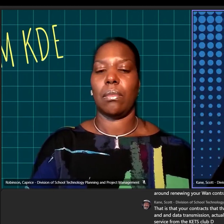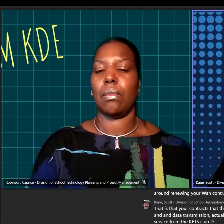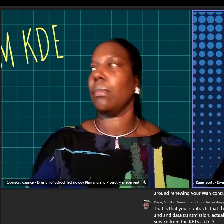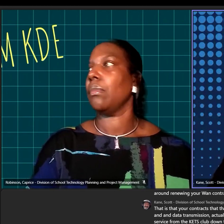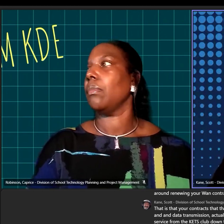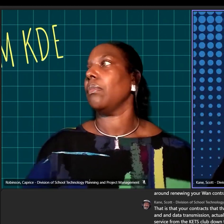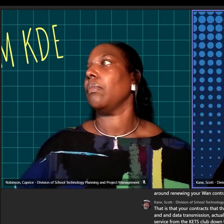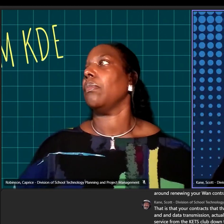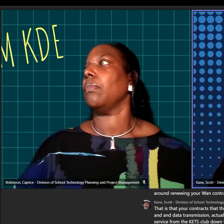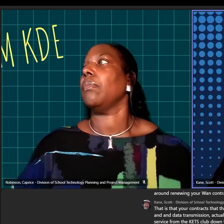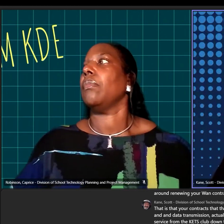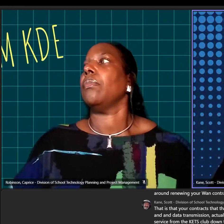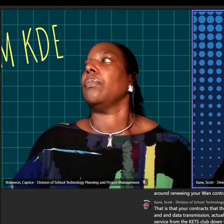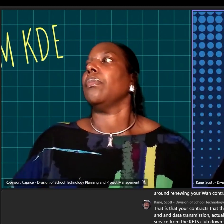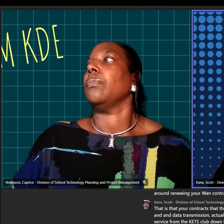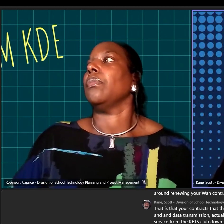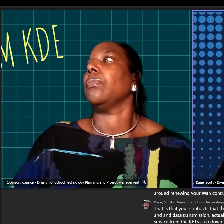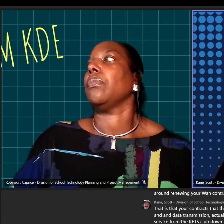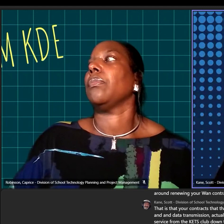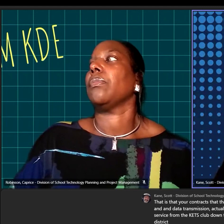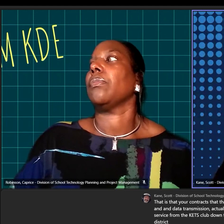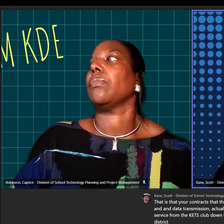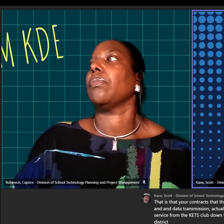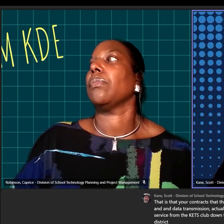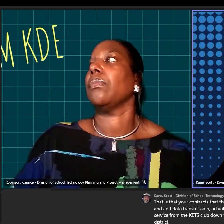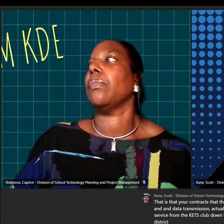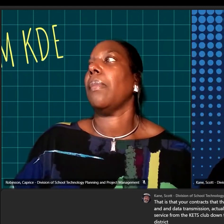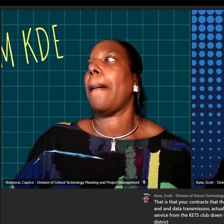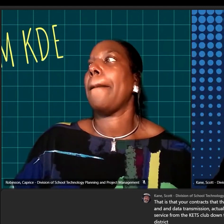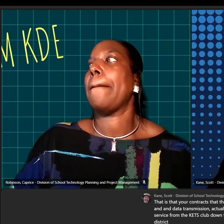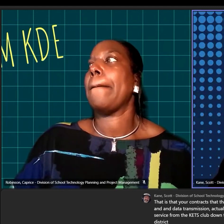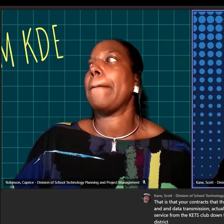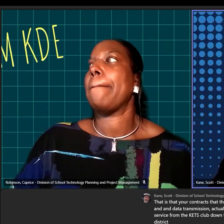down to individual buildings within your district.